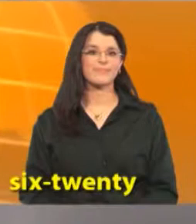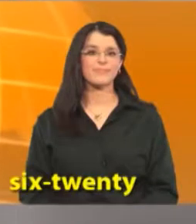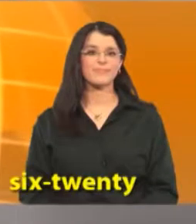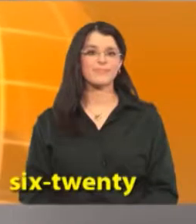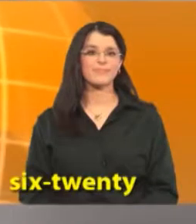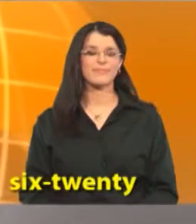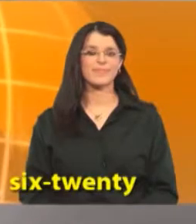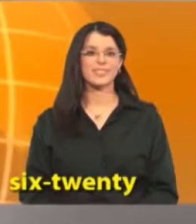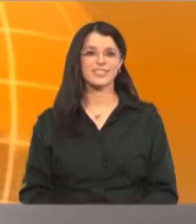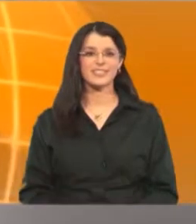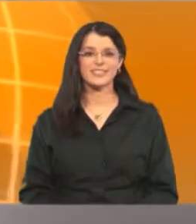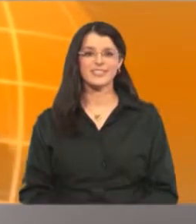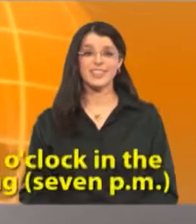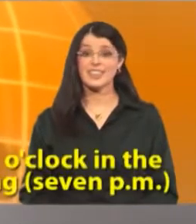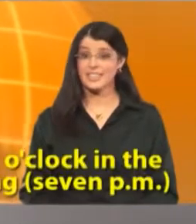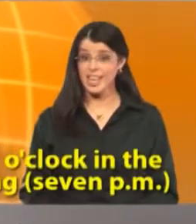6 heures 20.